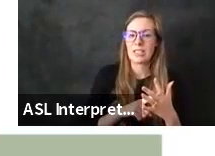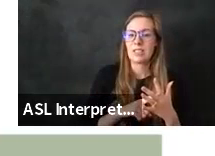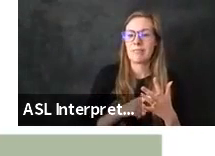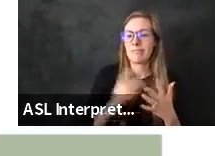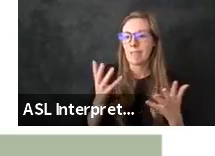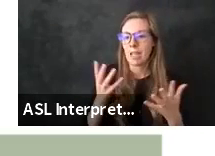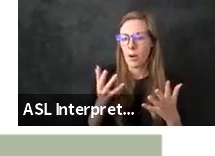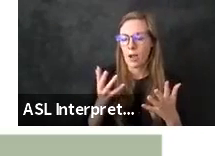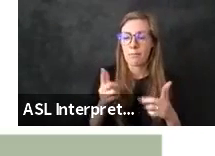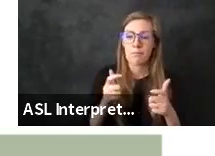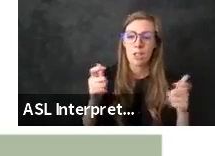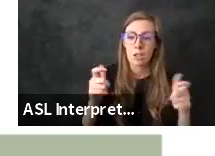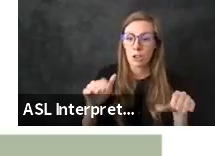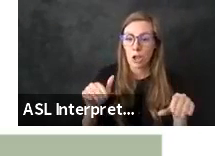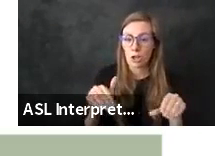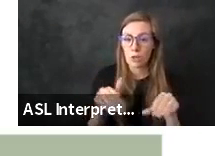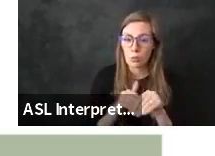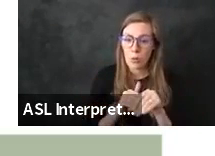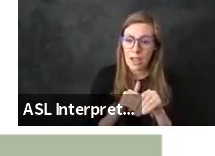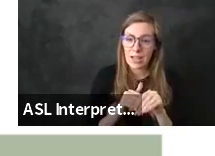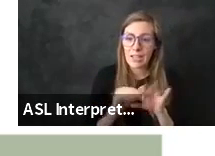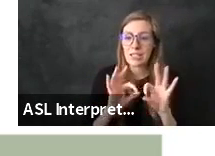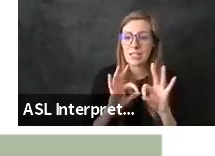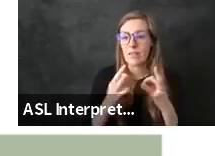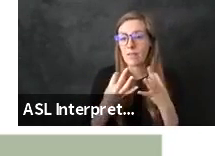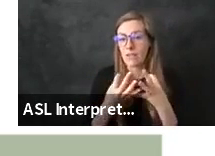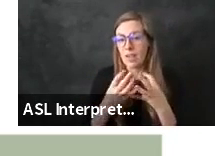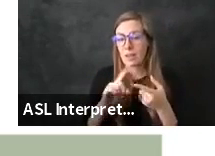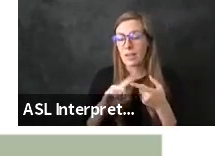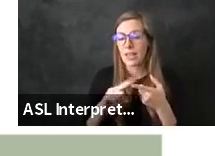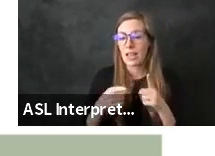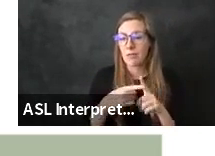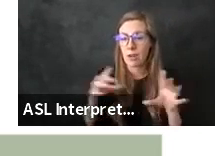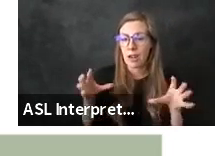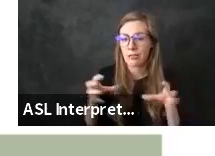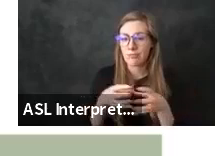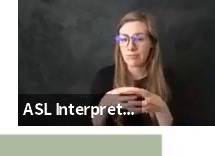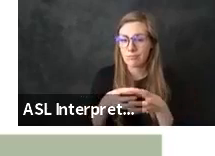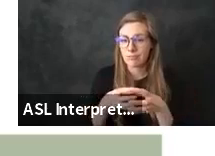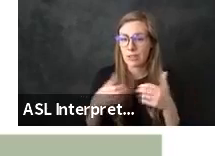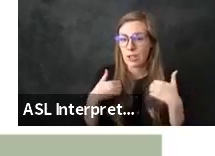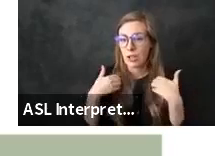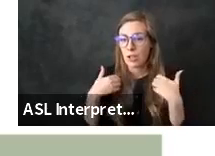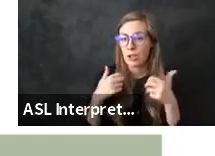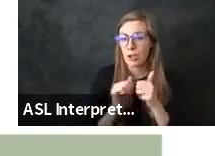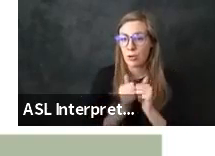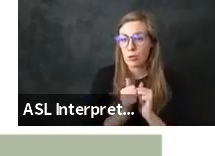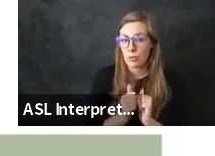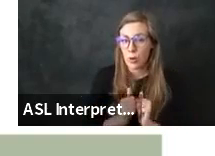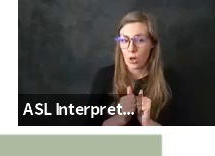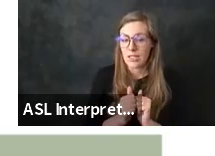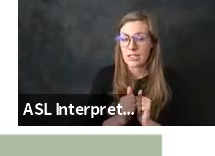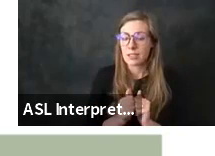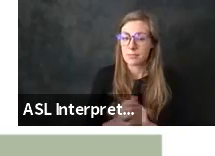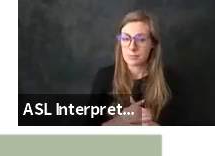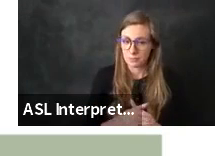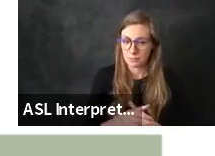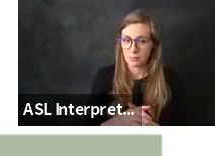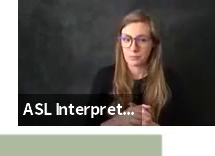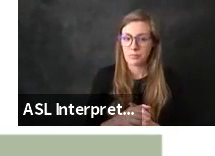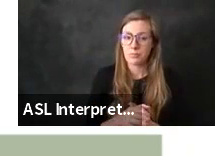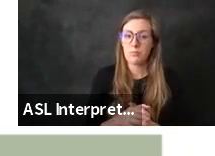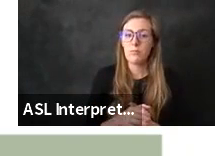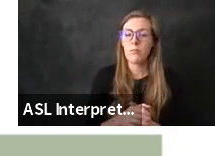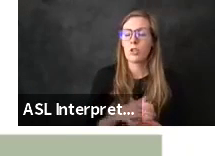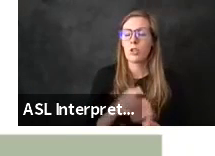seeing over the past 60 days or so have included large weddings, friend and family gatherings, and youth sports.